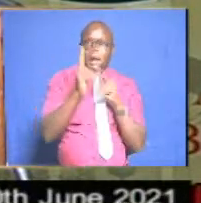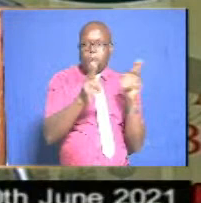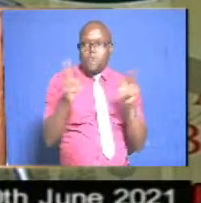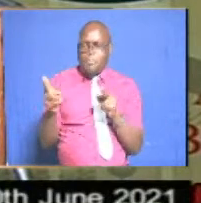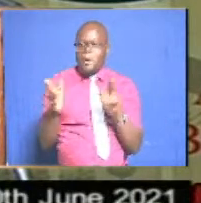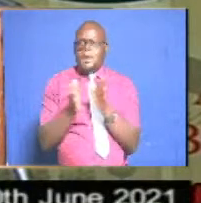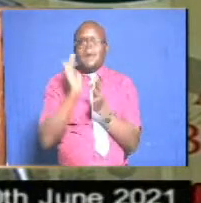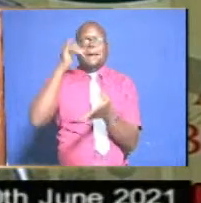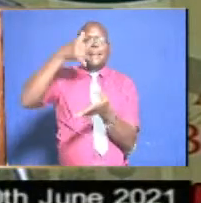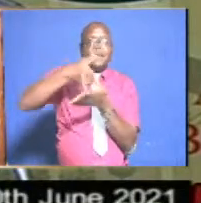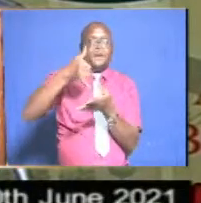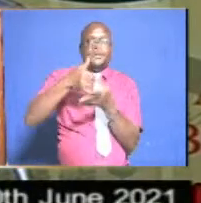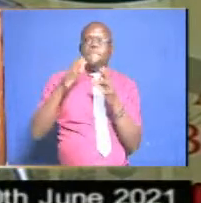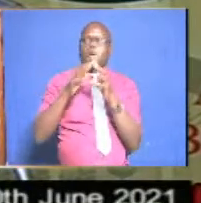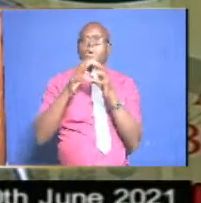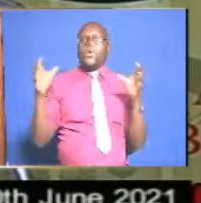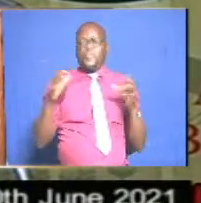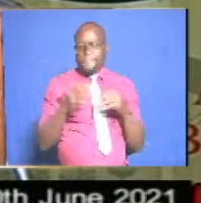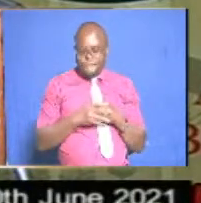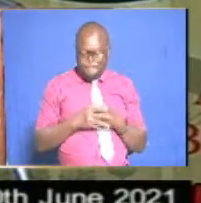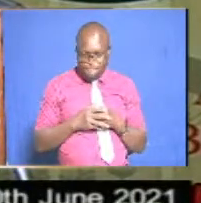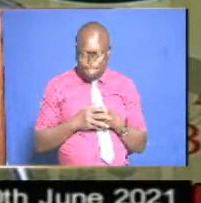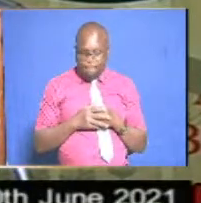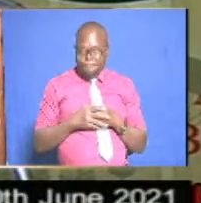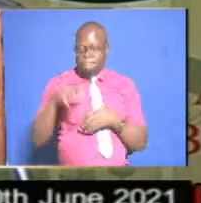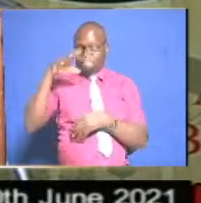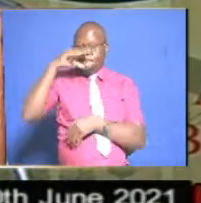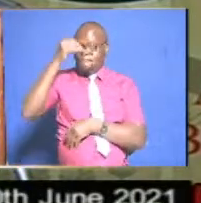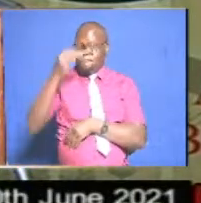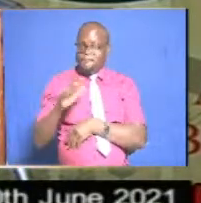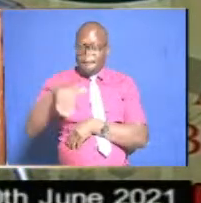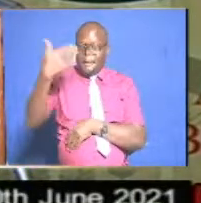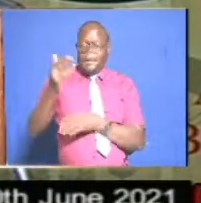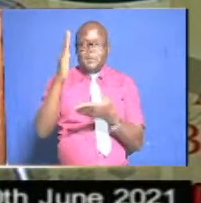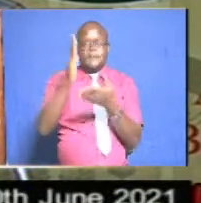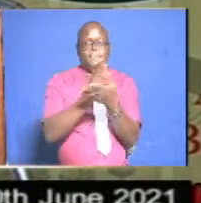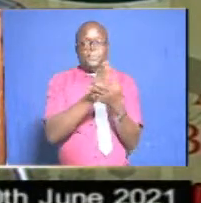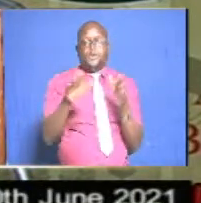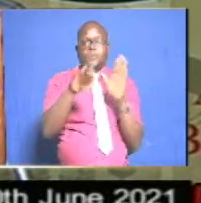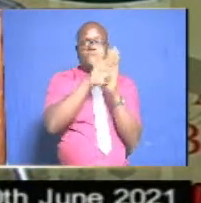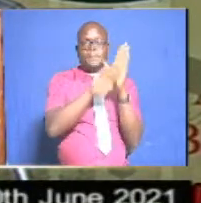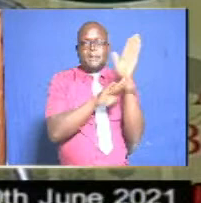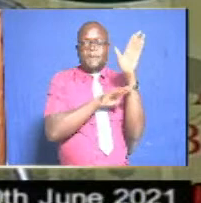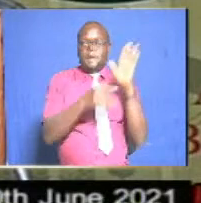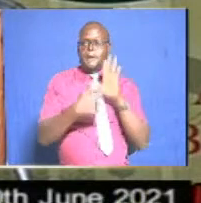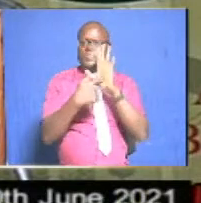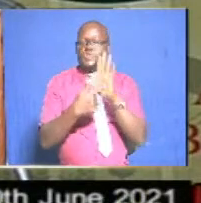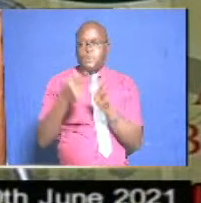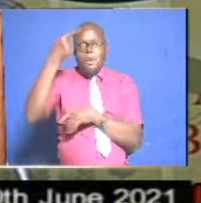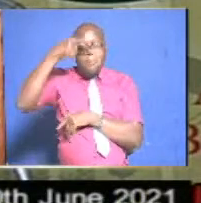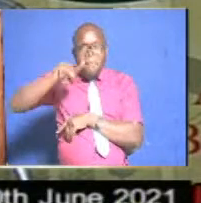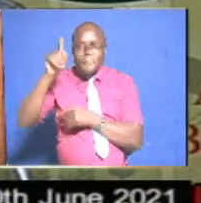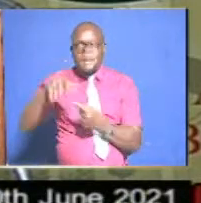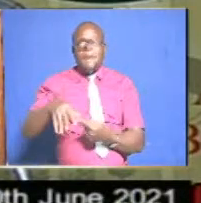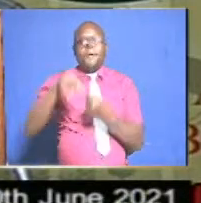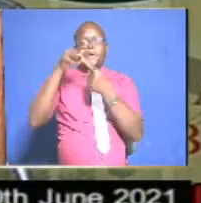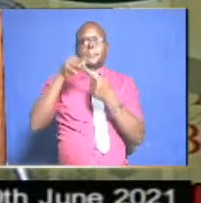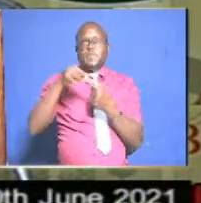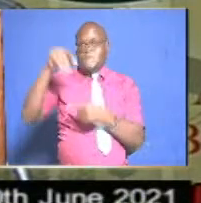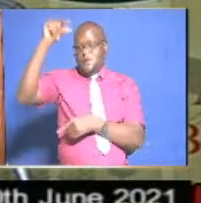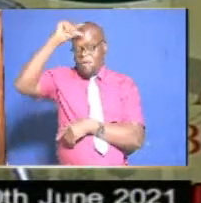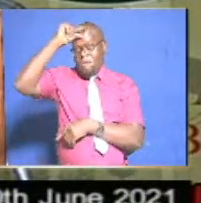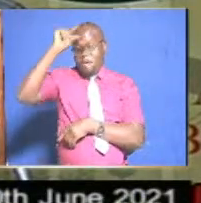growth. Mr. Speaker, the next section of my statement will give highlights of the policy priorities of the